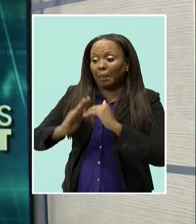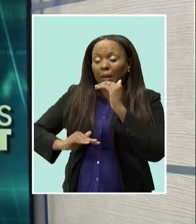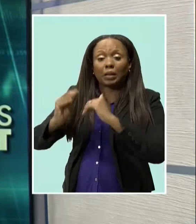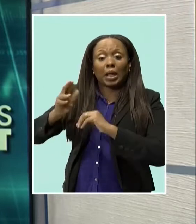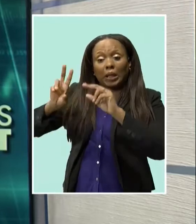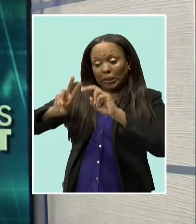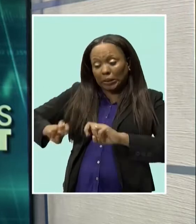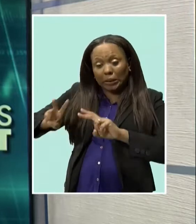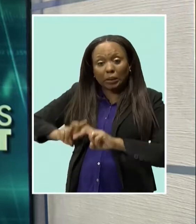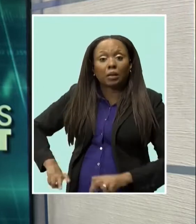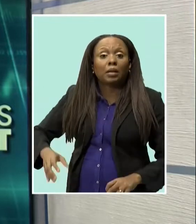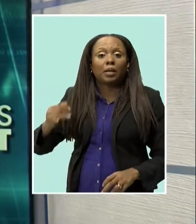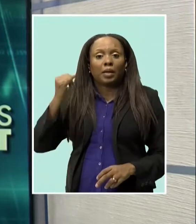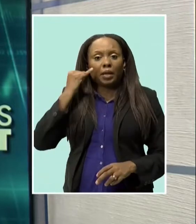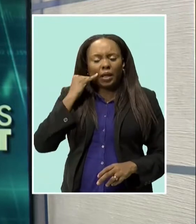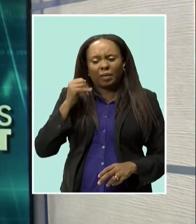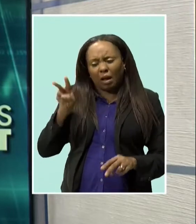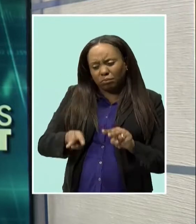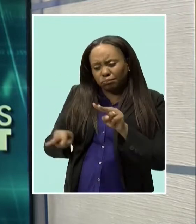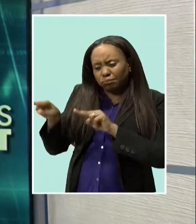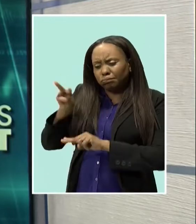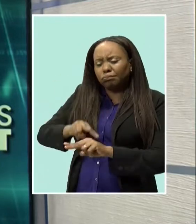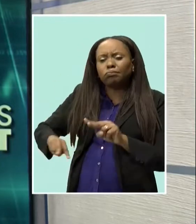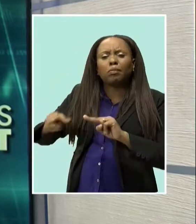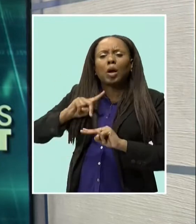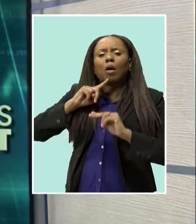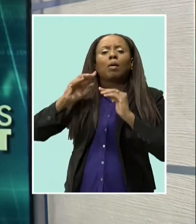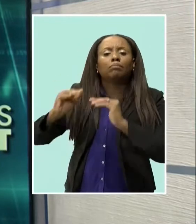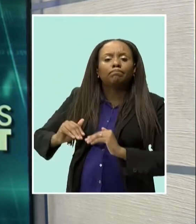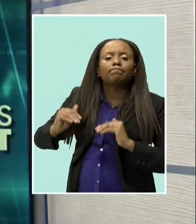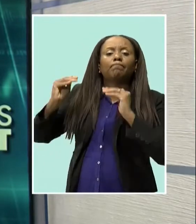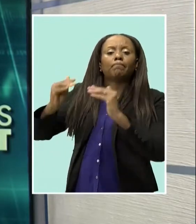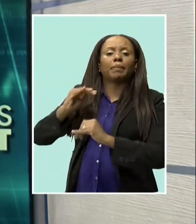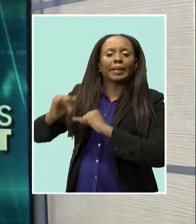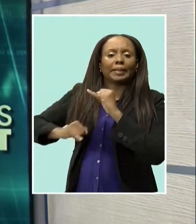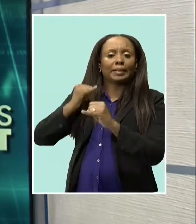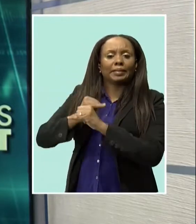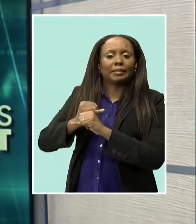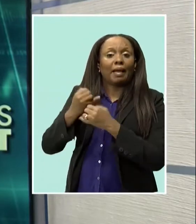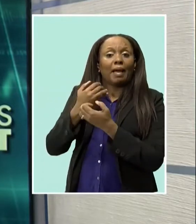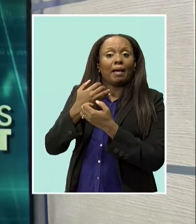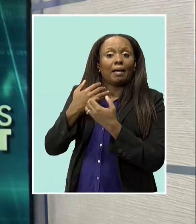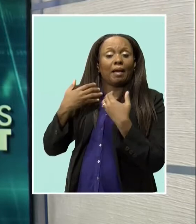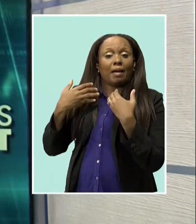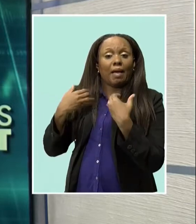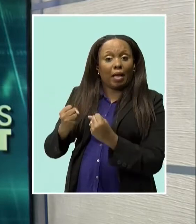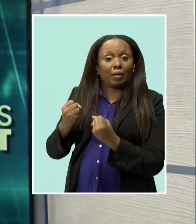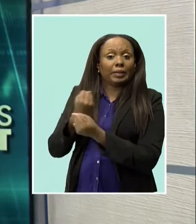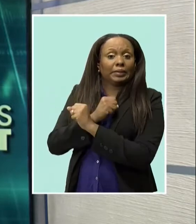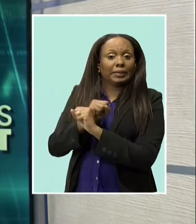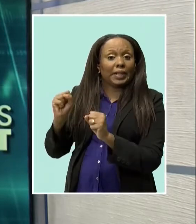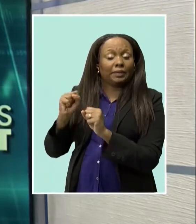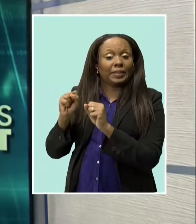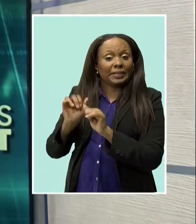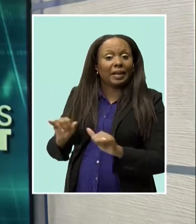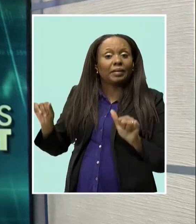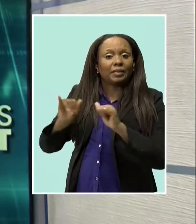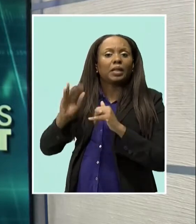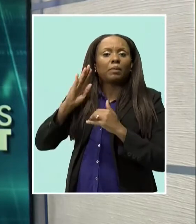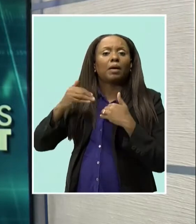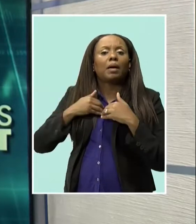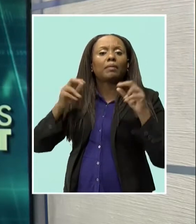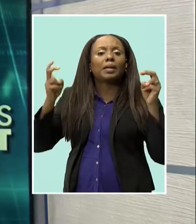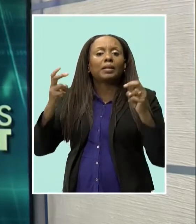in keeping with the international occupational and health and safety standards, they are given a safe business stamp that can be